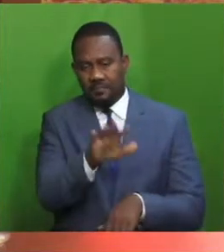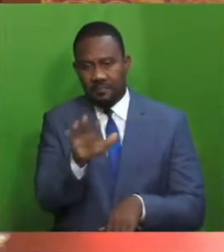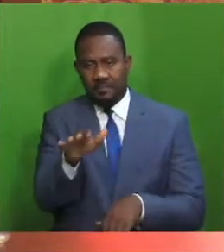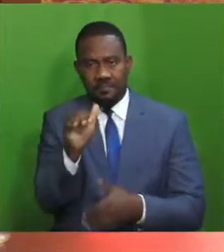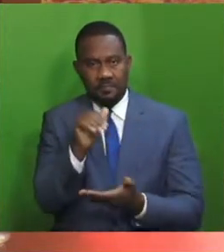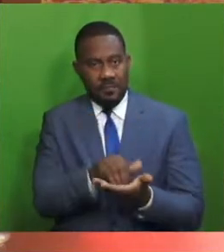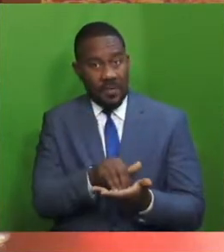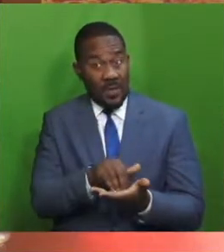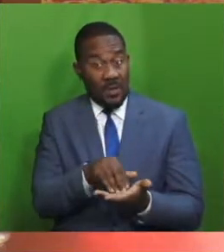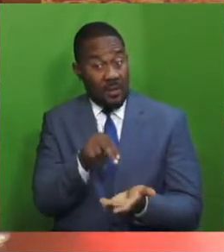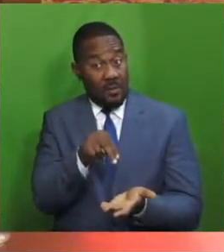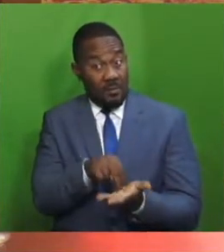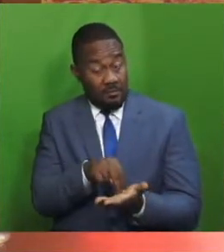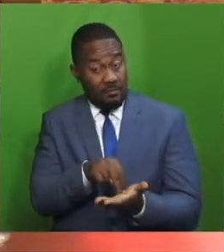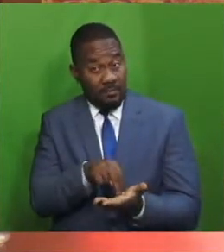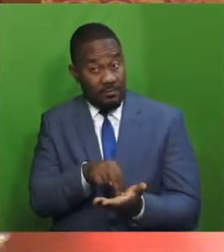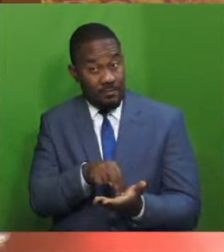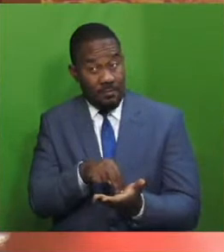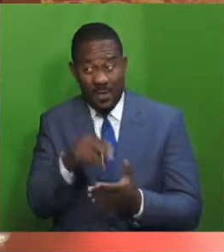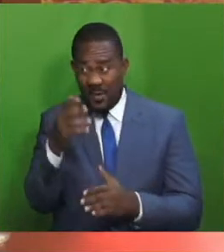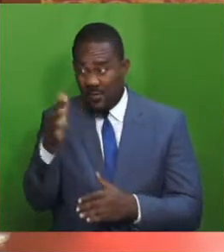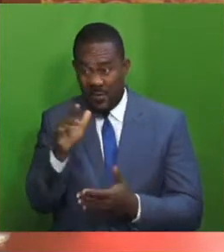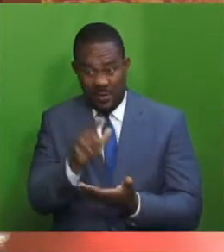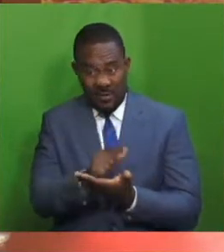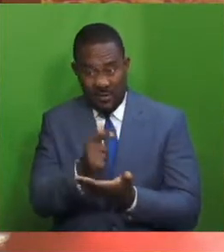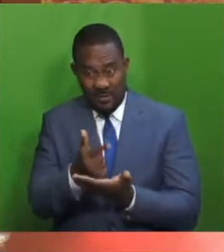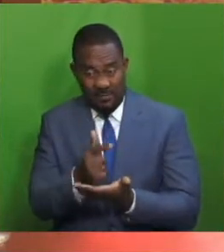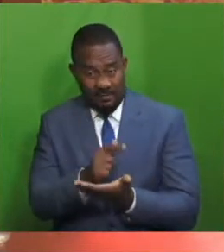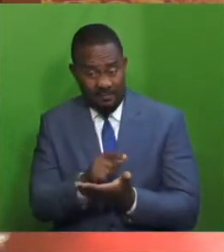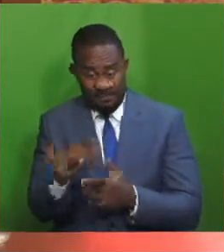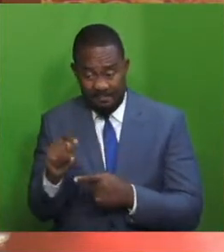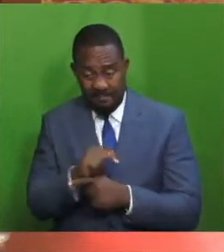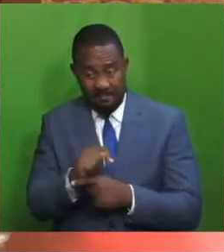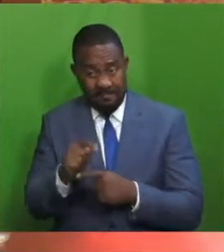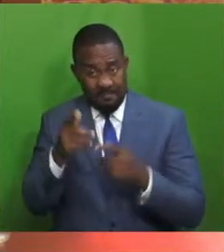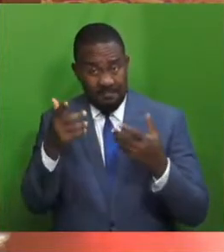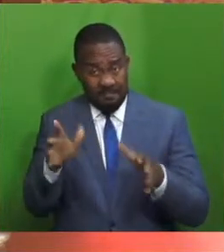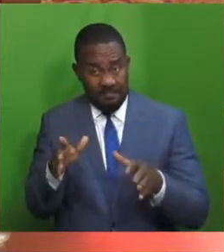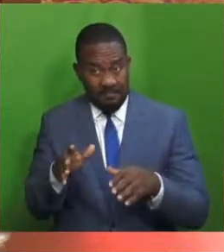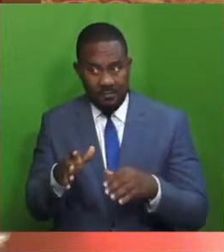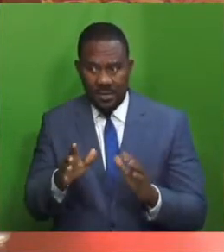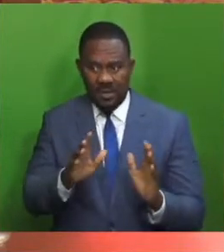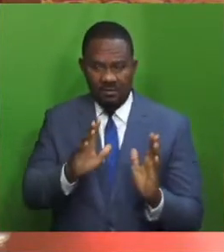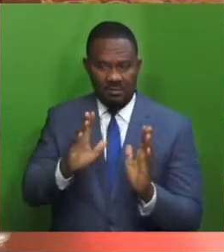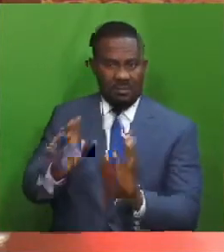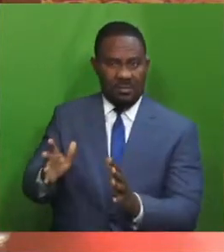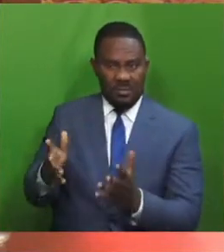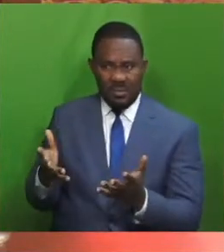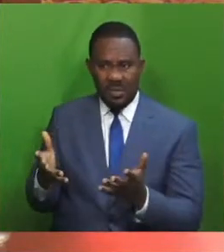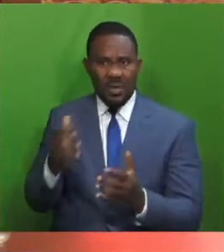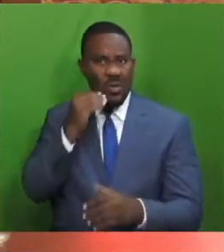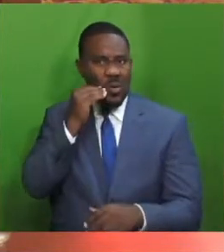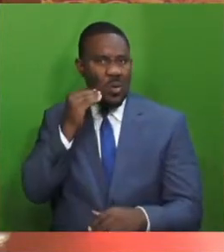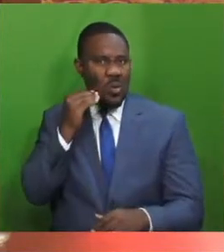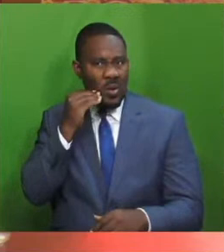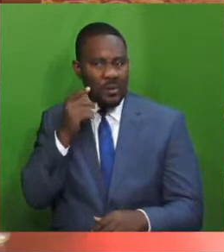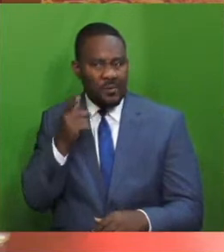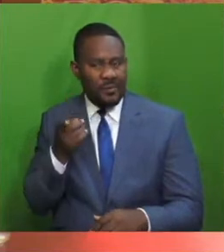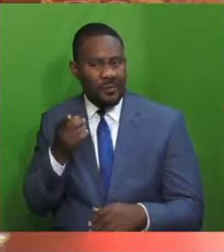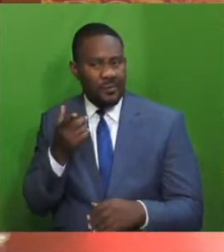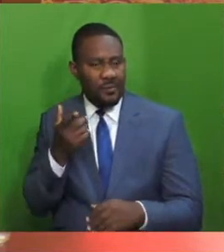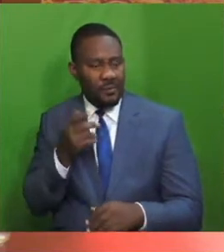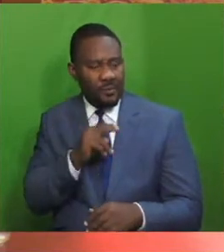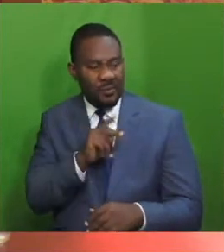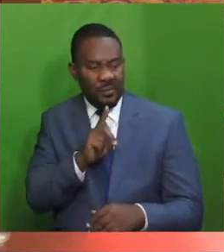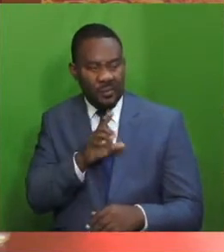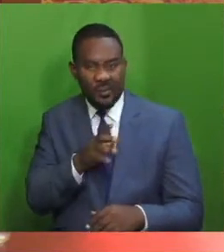55,000 nurses who have completed their training but who were left to rot in their respective homes under the watch of the